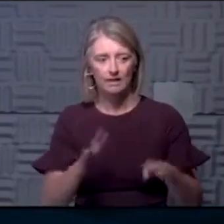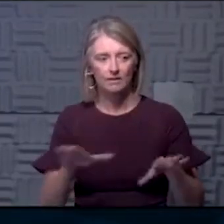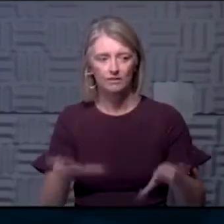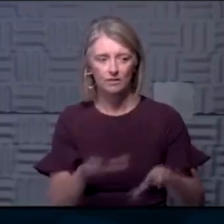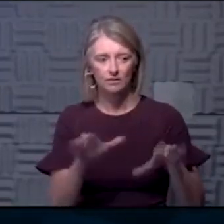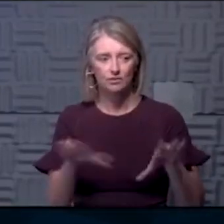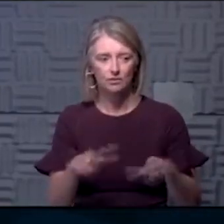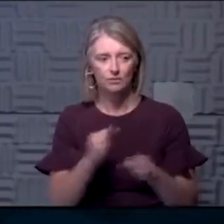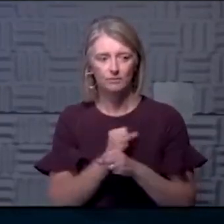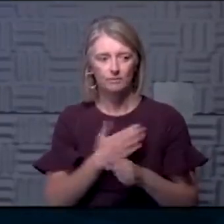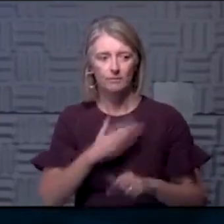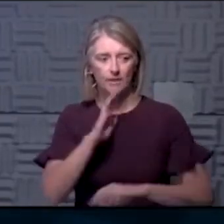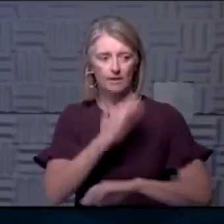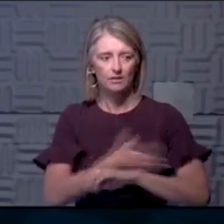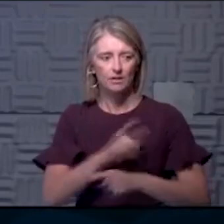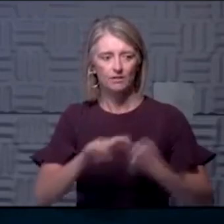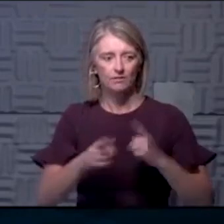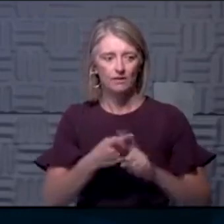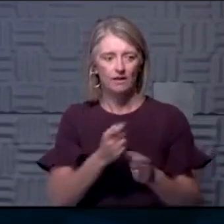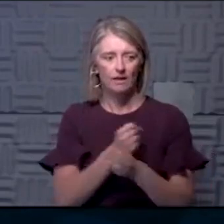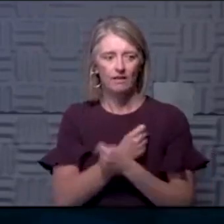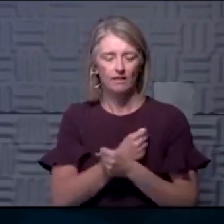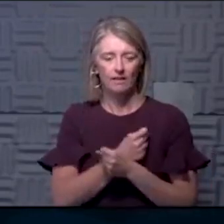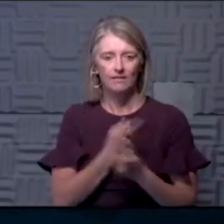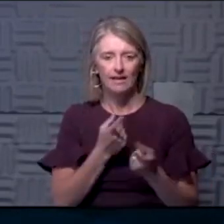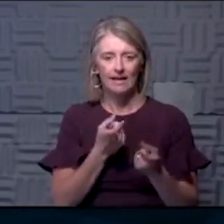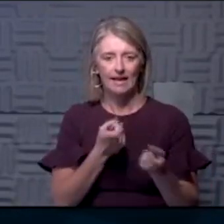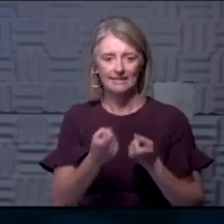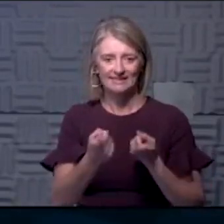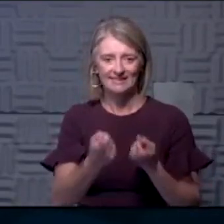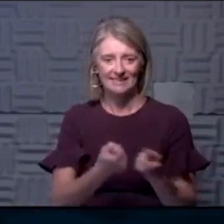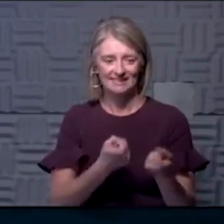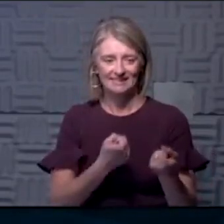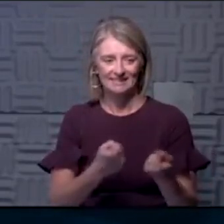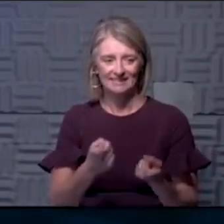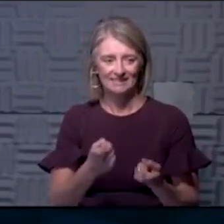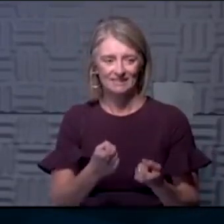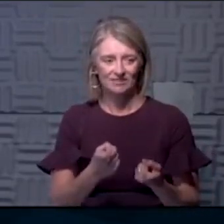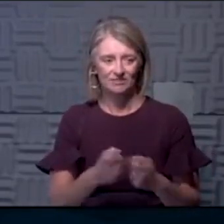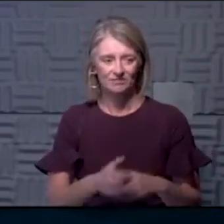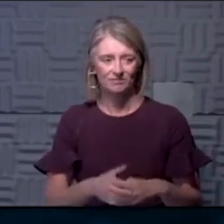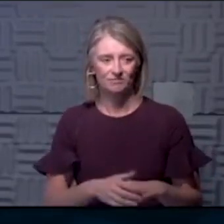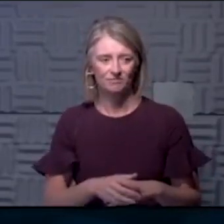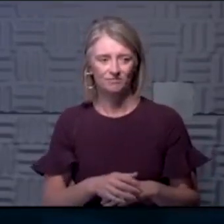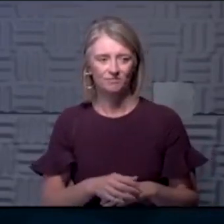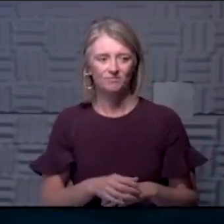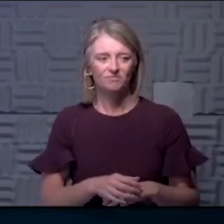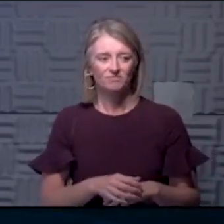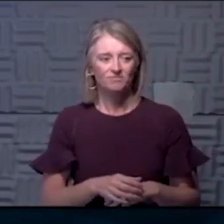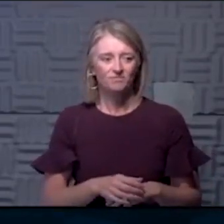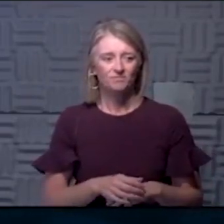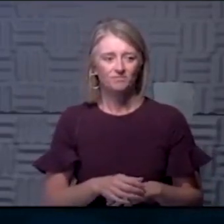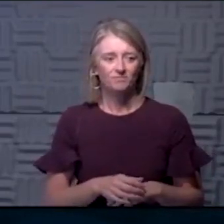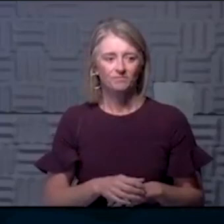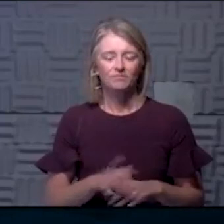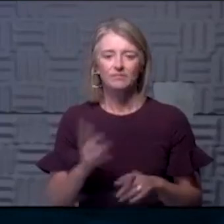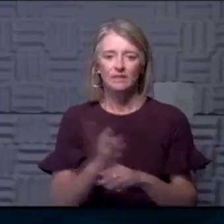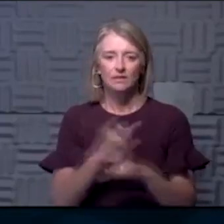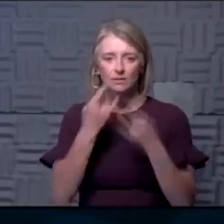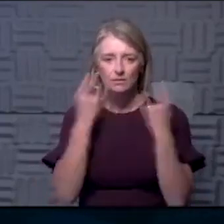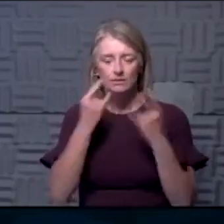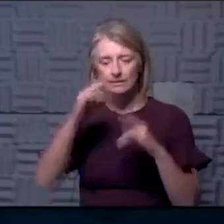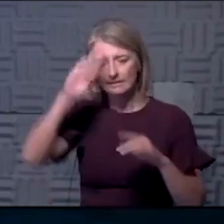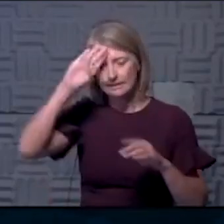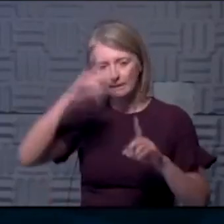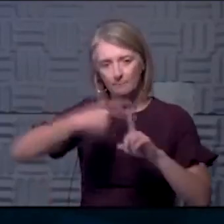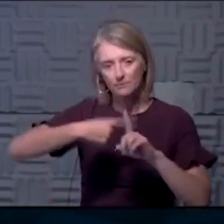us to do the things we love. My daughter and her friend Lucy love ice skating." Look at them go. They're pretty darn good out there. Yeah. They are adamant about mask wearing, temp checks,